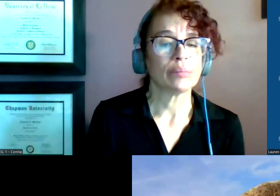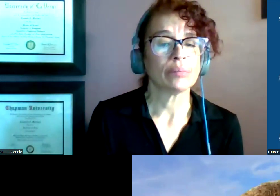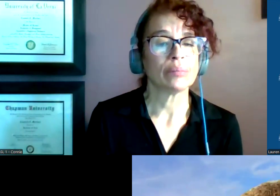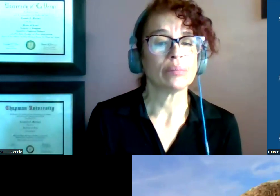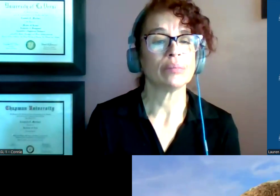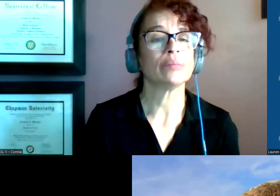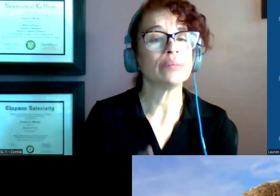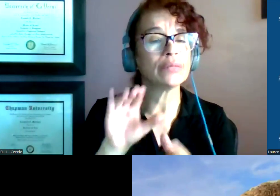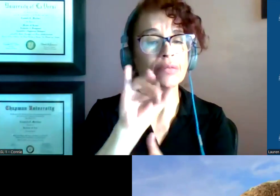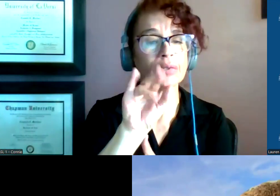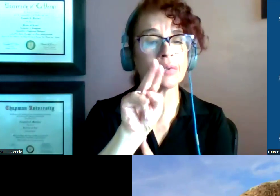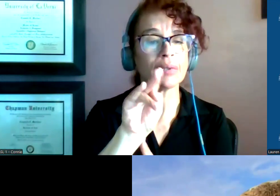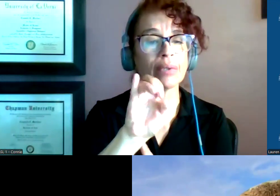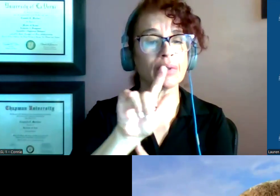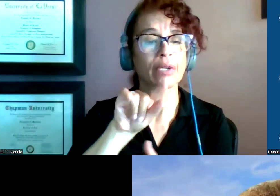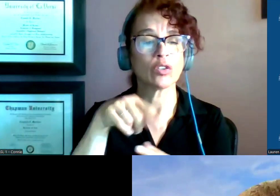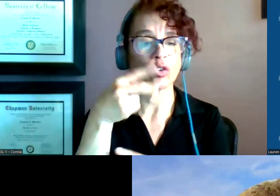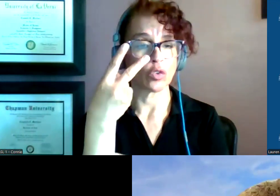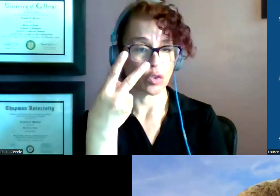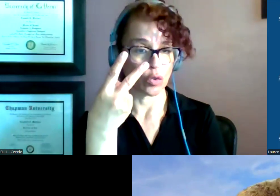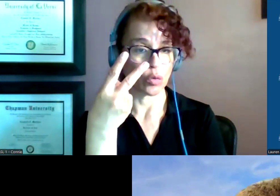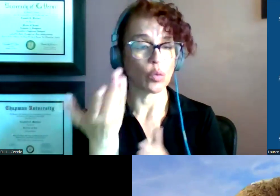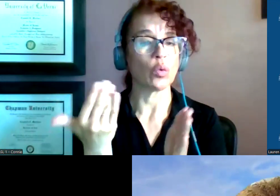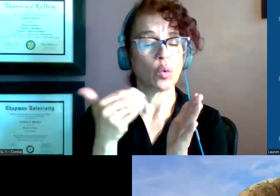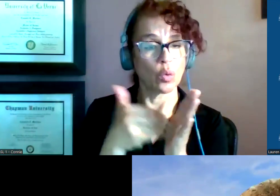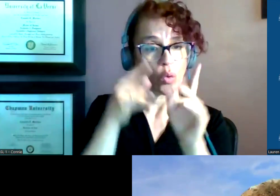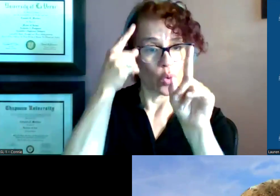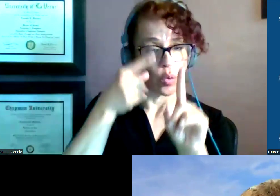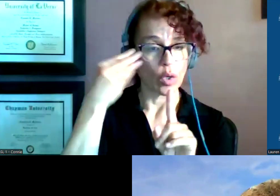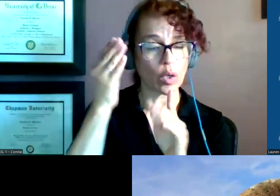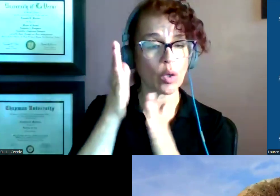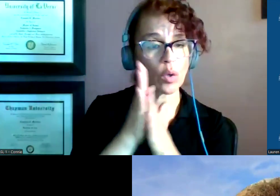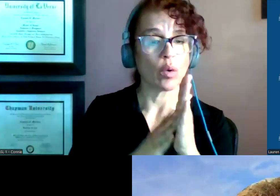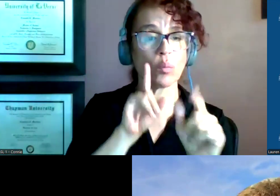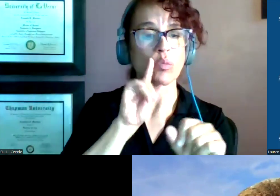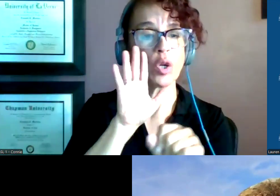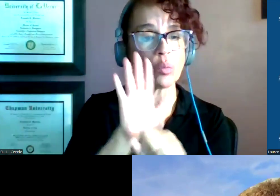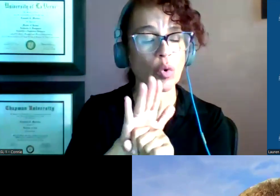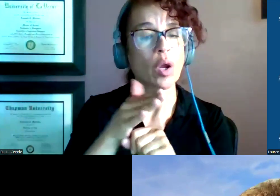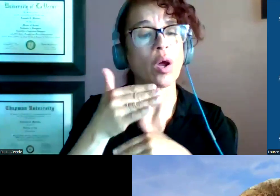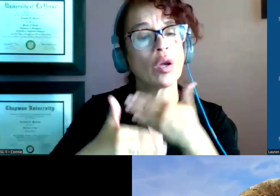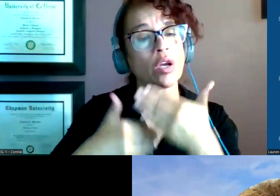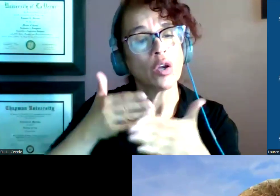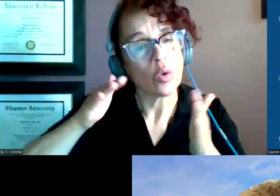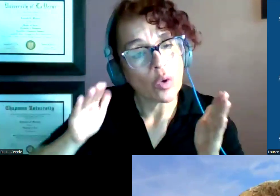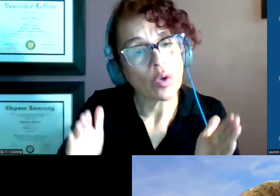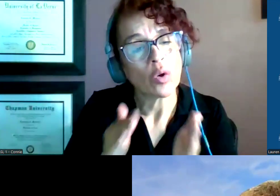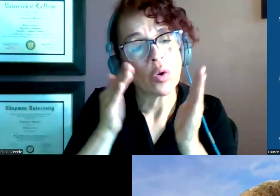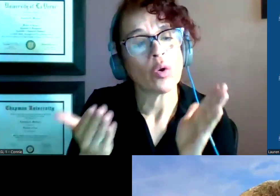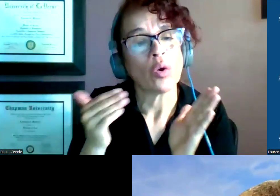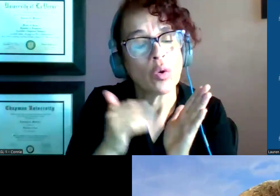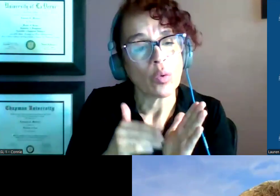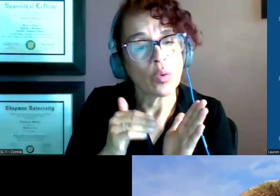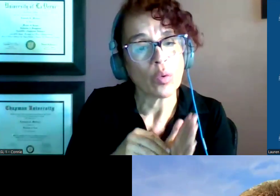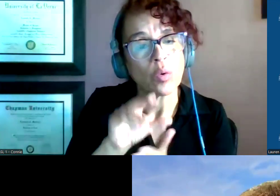So on Initiative 2, so that again sets the goal of promoting promising practices and encouraging replication of